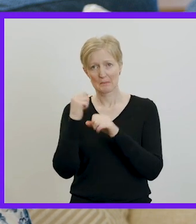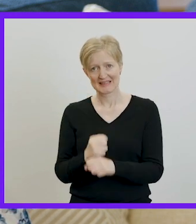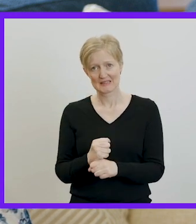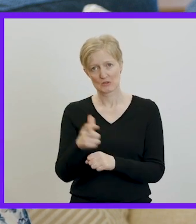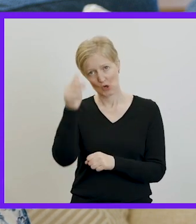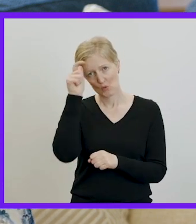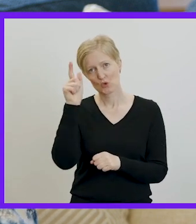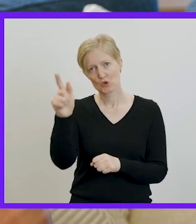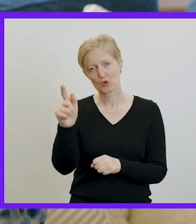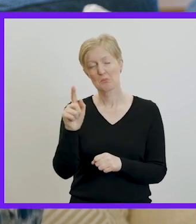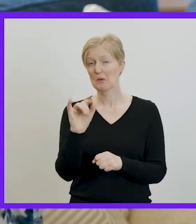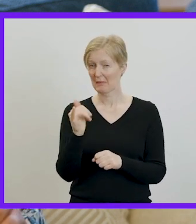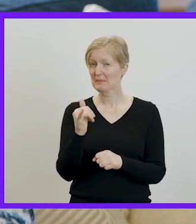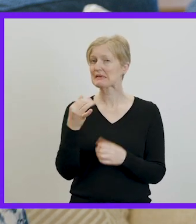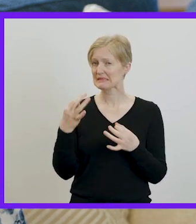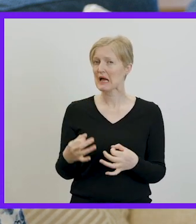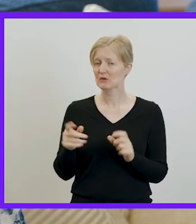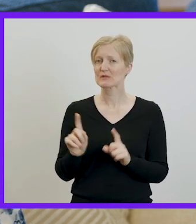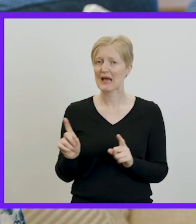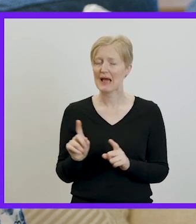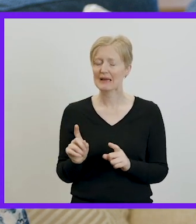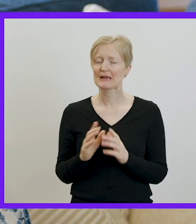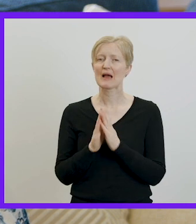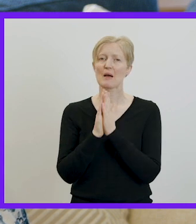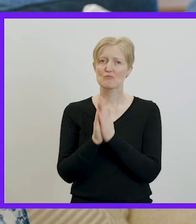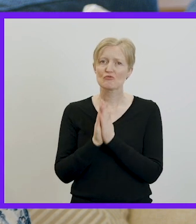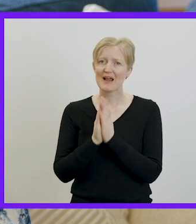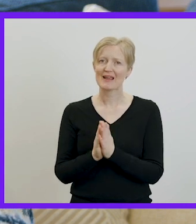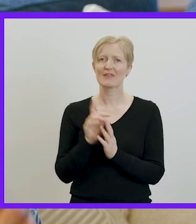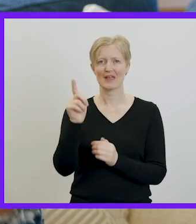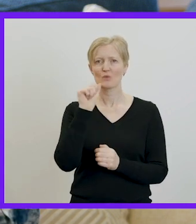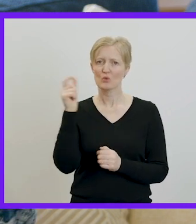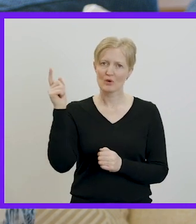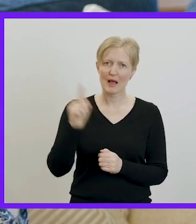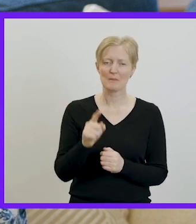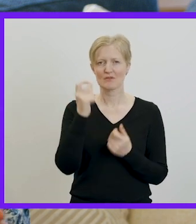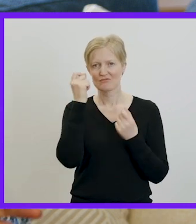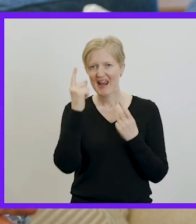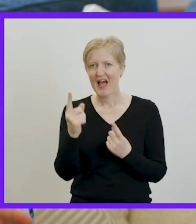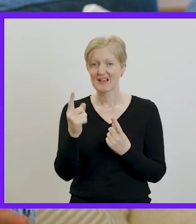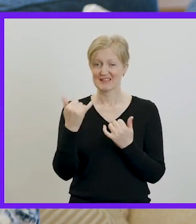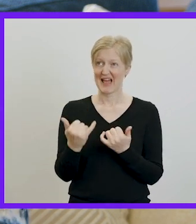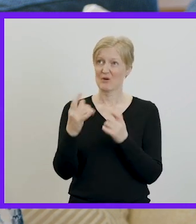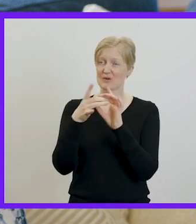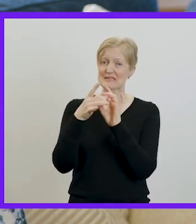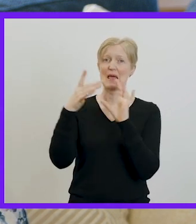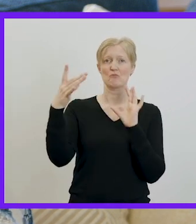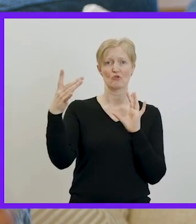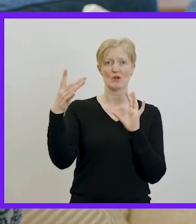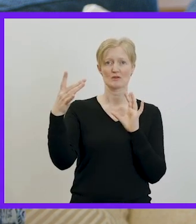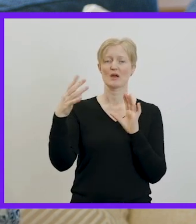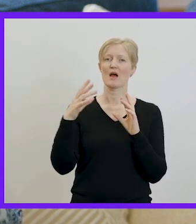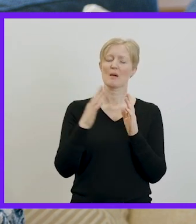to know you yet but may make that decision today. I pray, Lord, that they would come to realize that they are separated from you